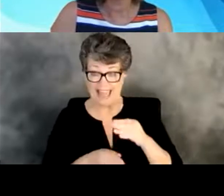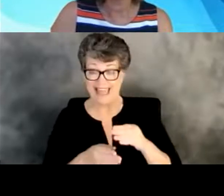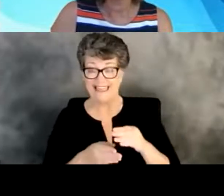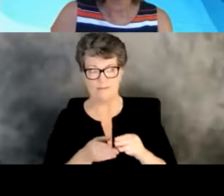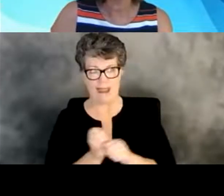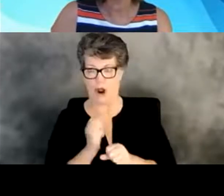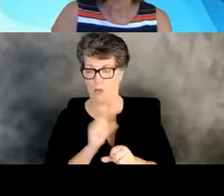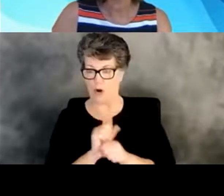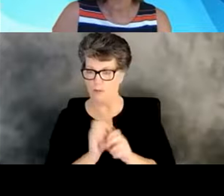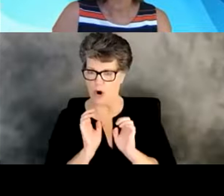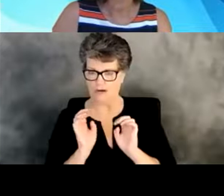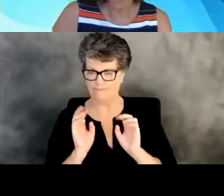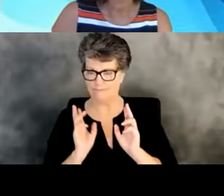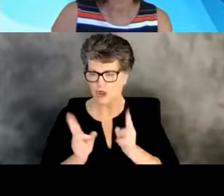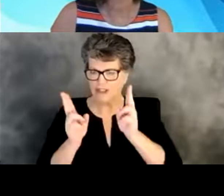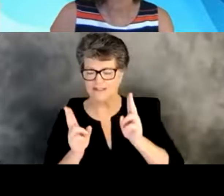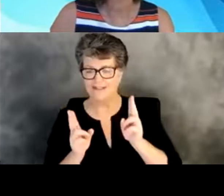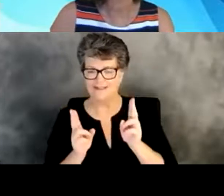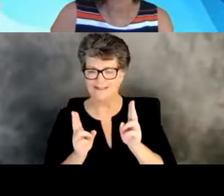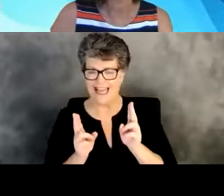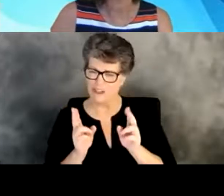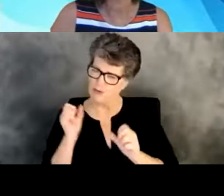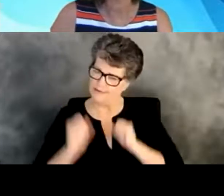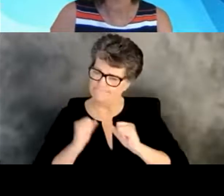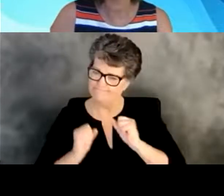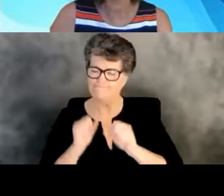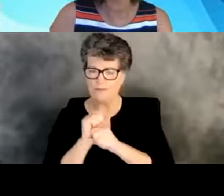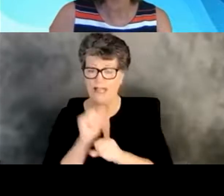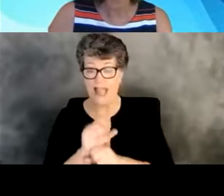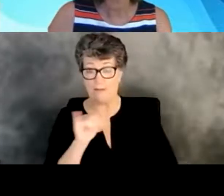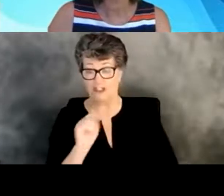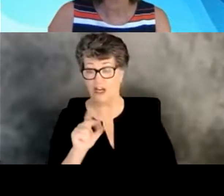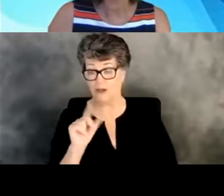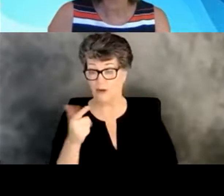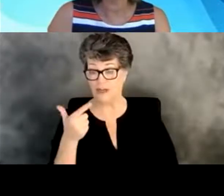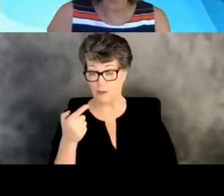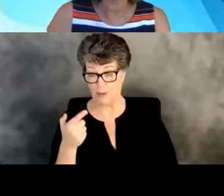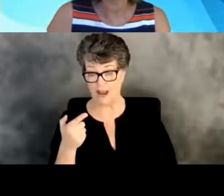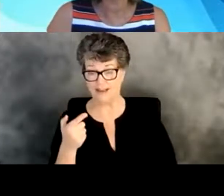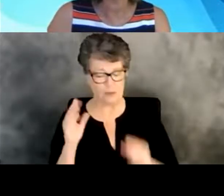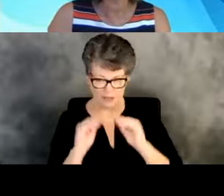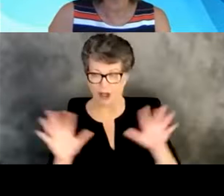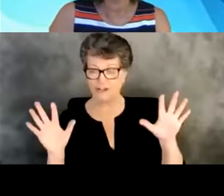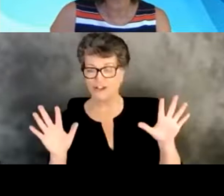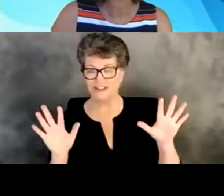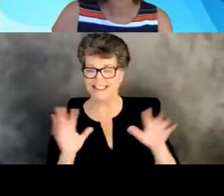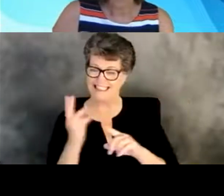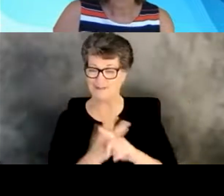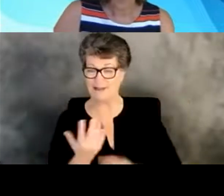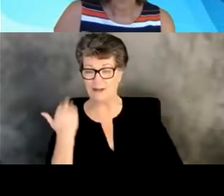urgent and more relevant. And so we soldiered on, and by January 21, we launched just 6 months